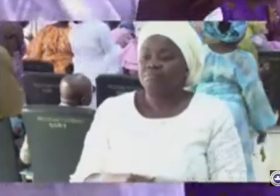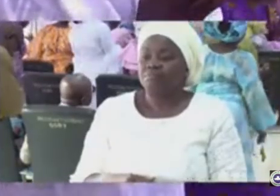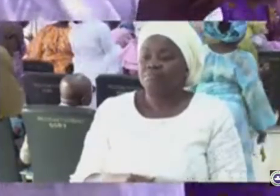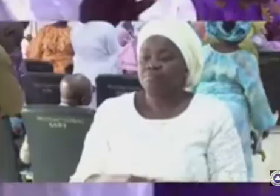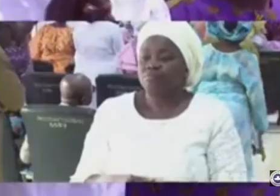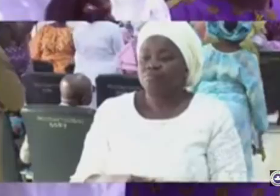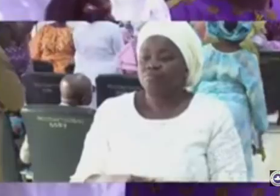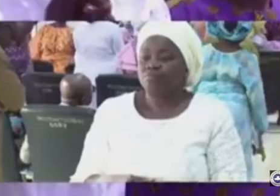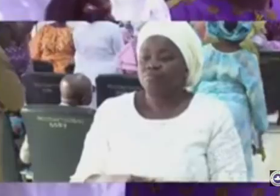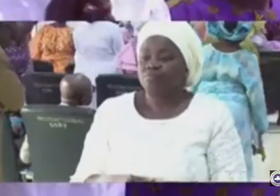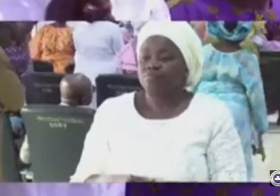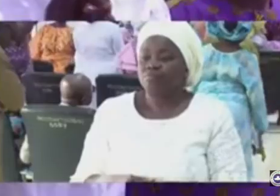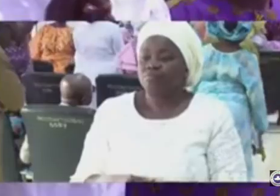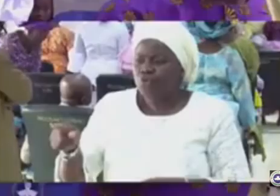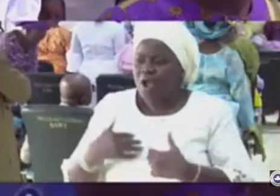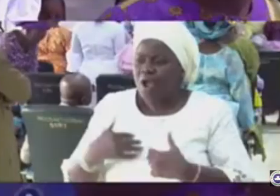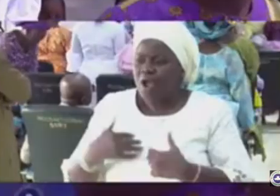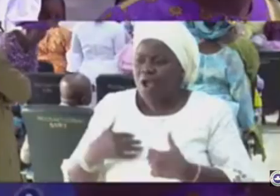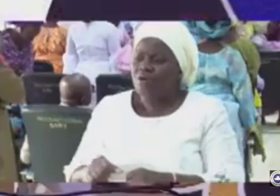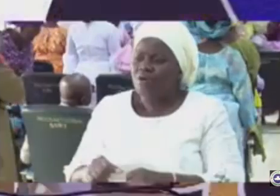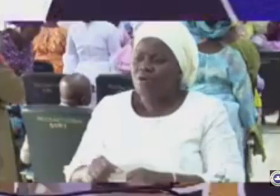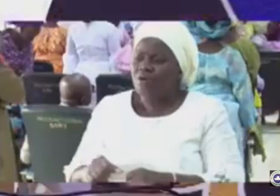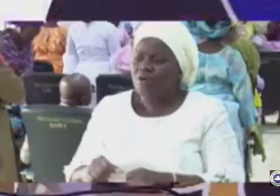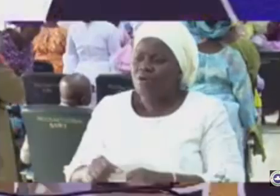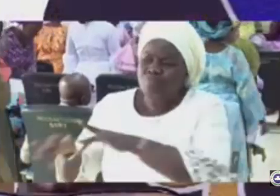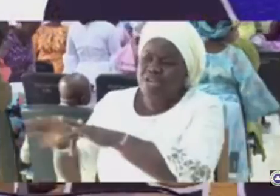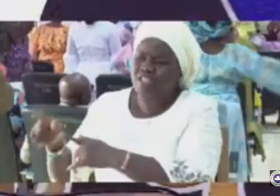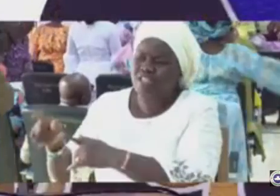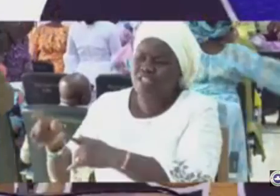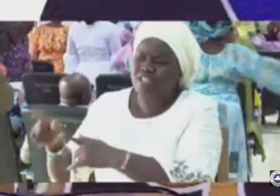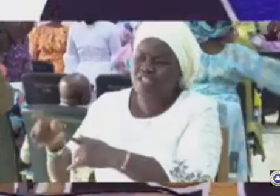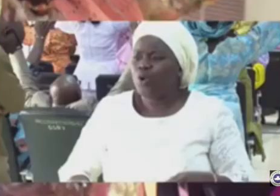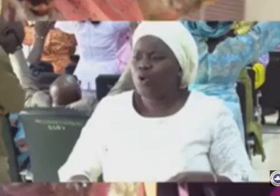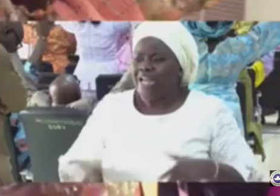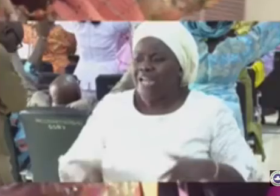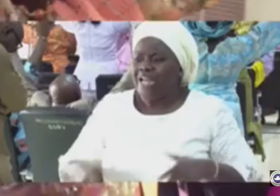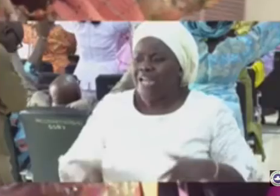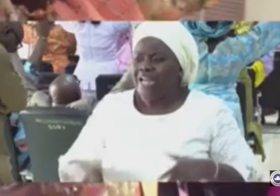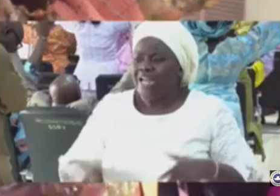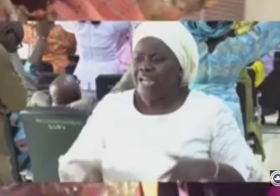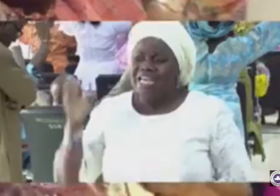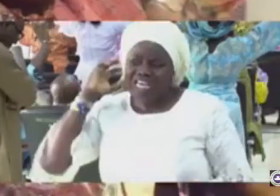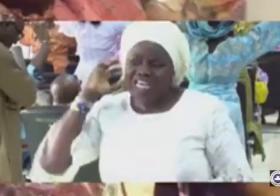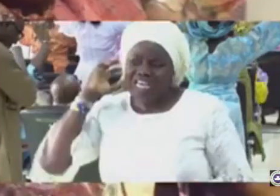Have ever received mercy from the Lord, let him hear you shout hallelujah.